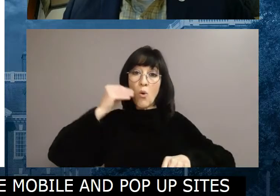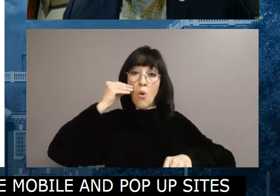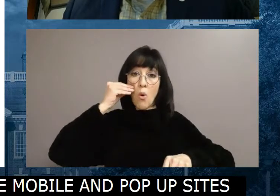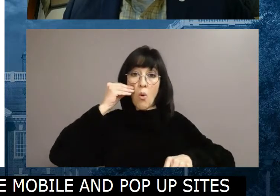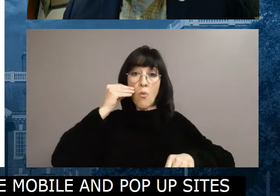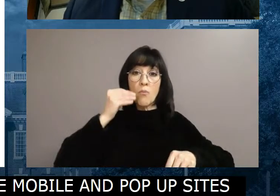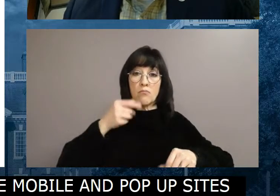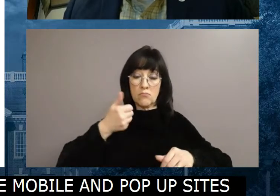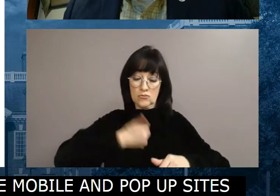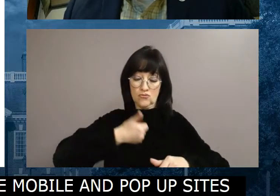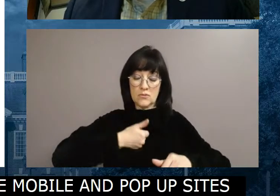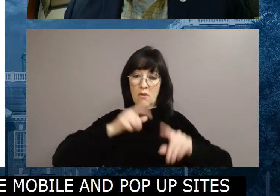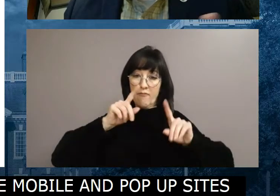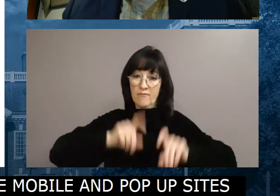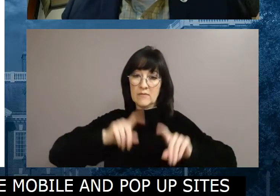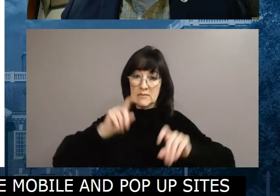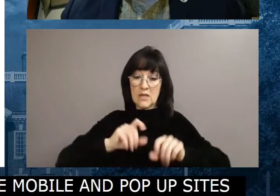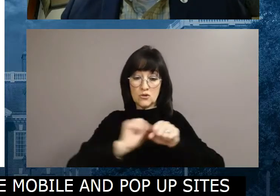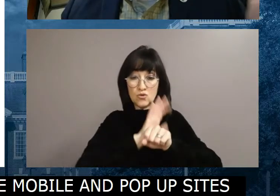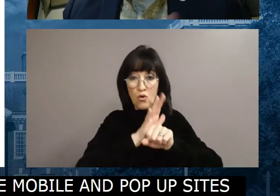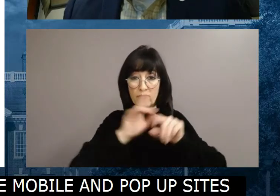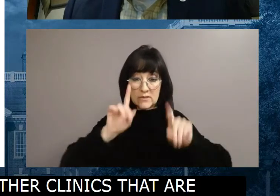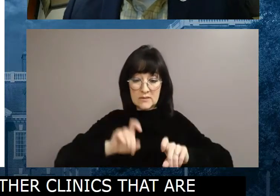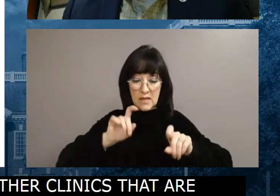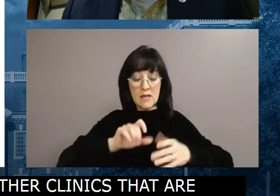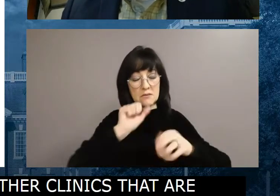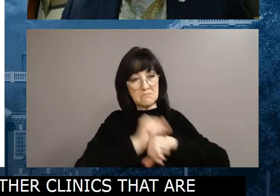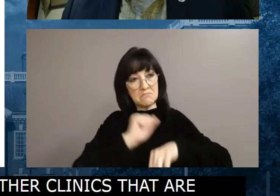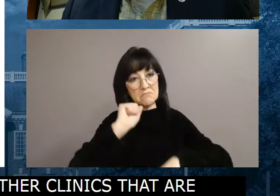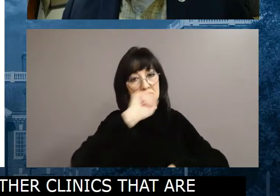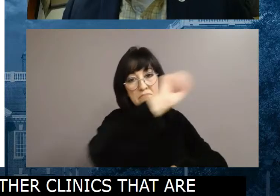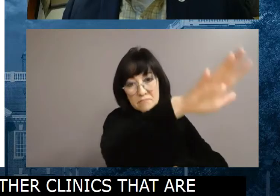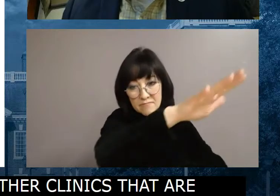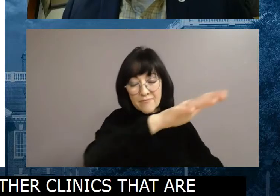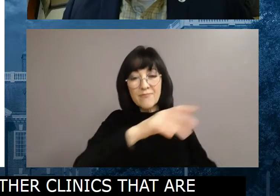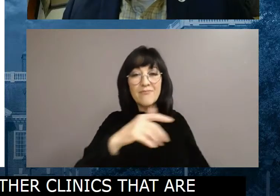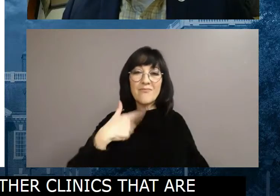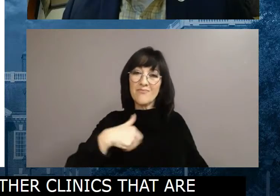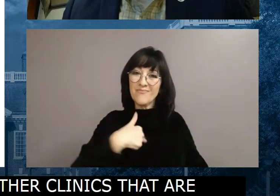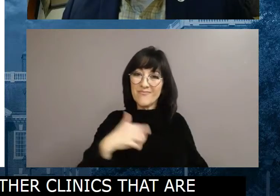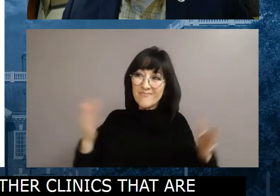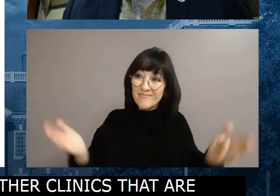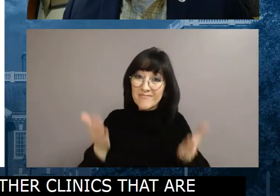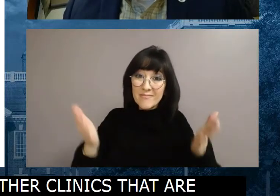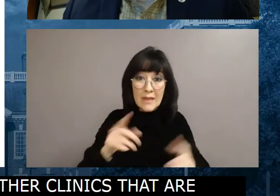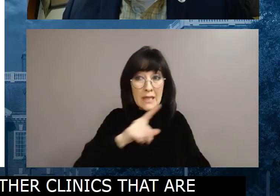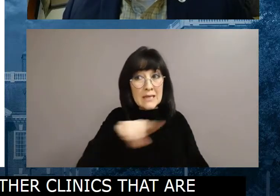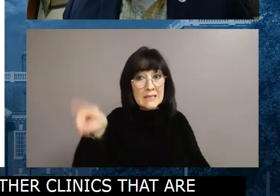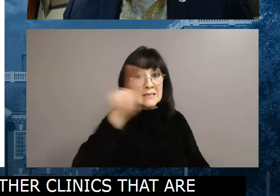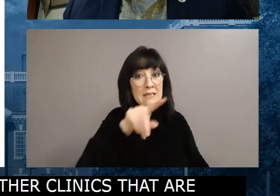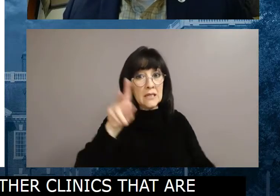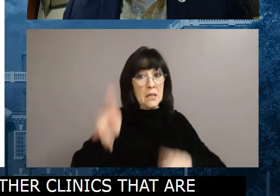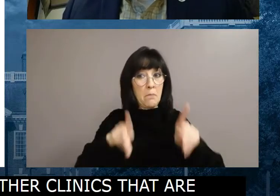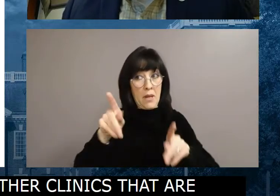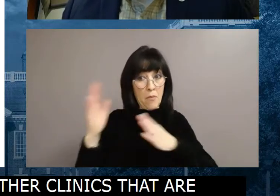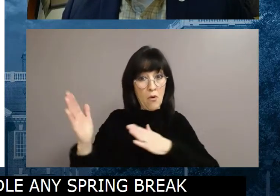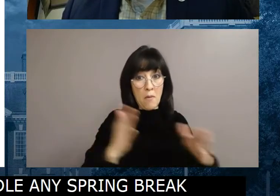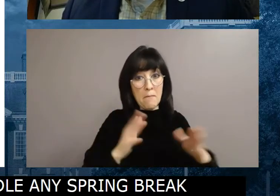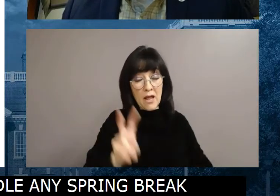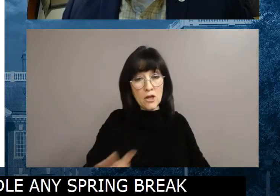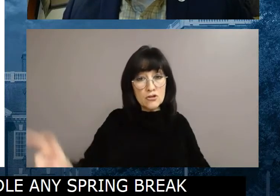able to handle any spring break travelers or people like that if they are traveling or they're going home from